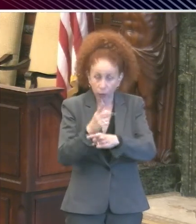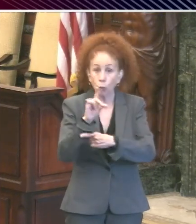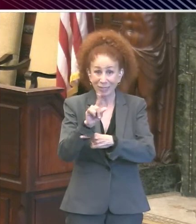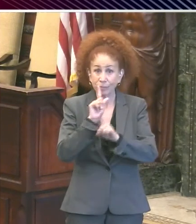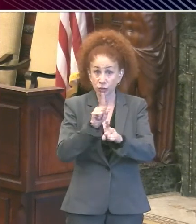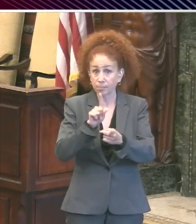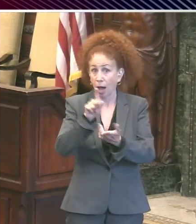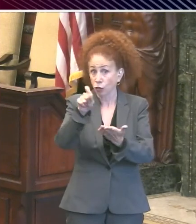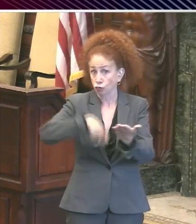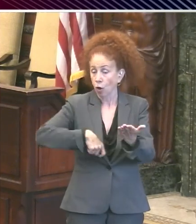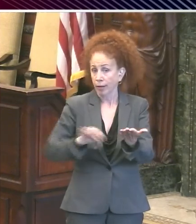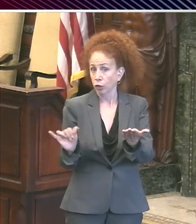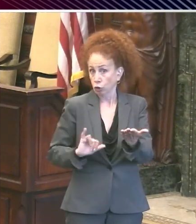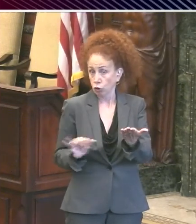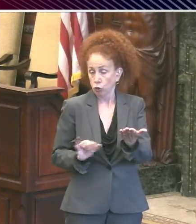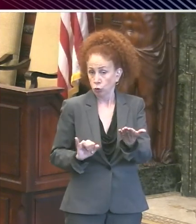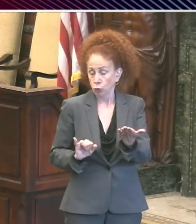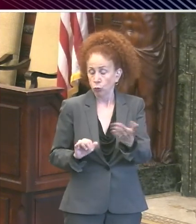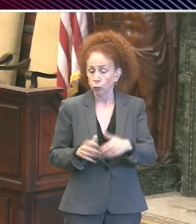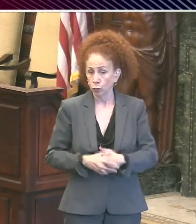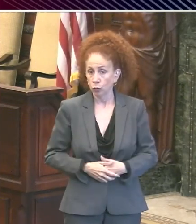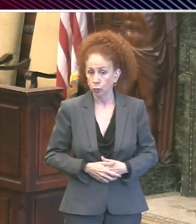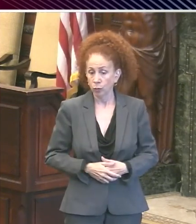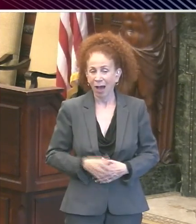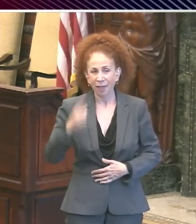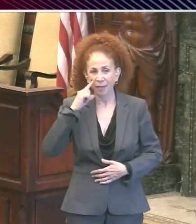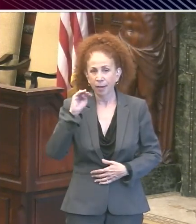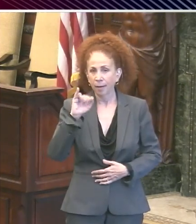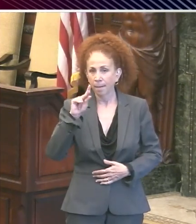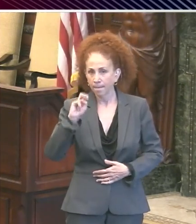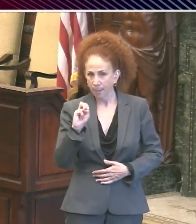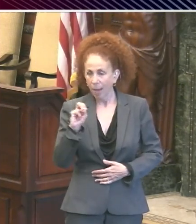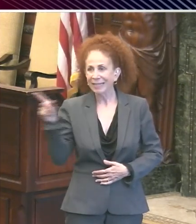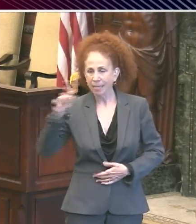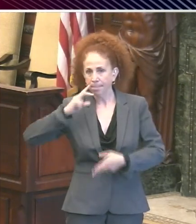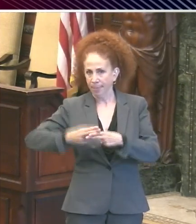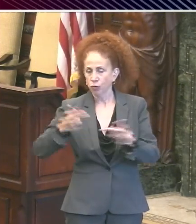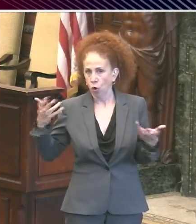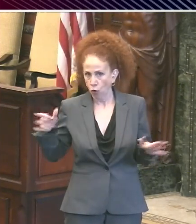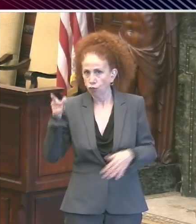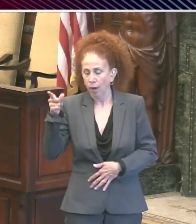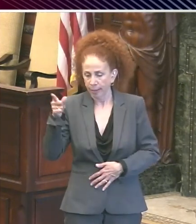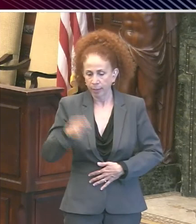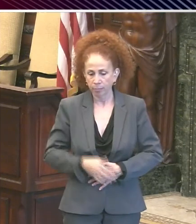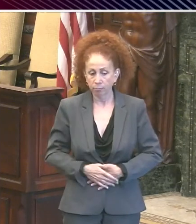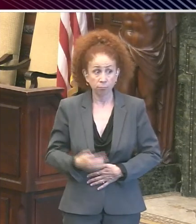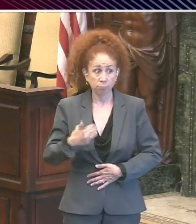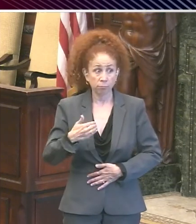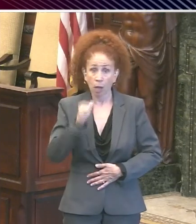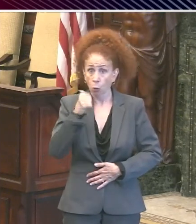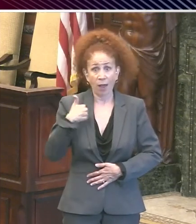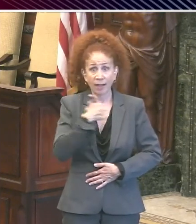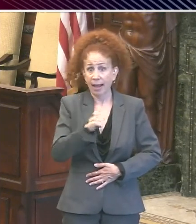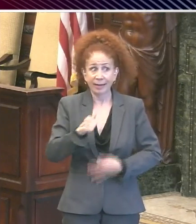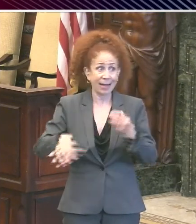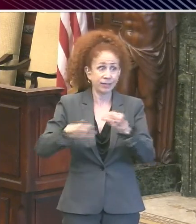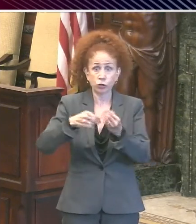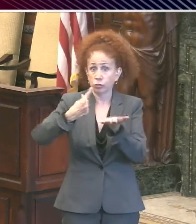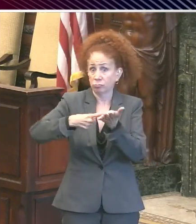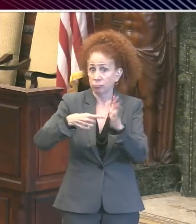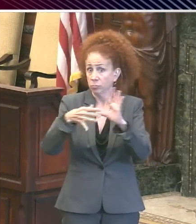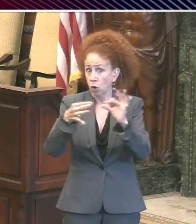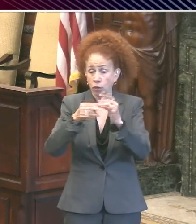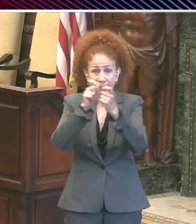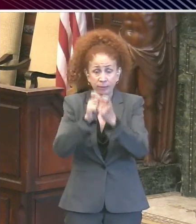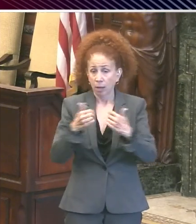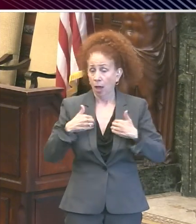writing as well, that like Mike had indicated, but I don't have any additional talking points or details